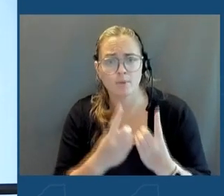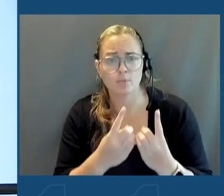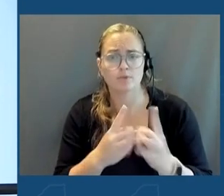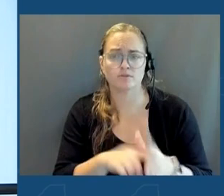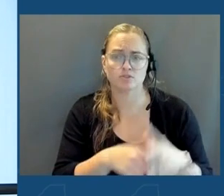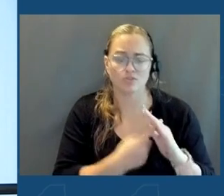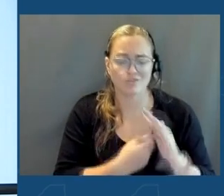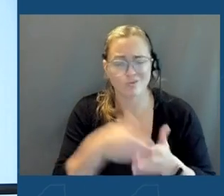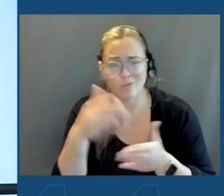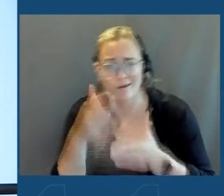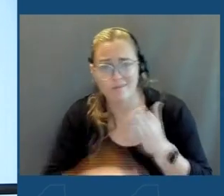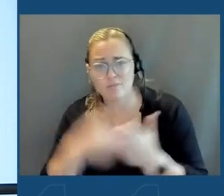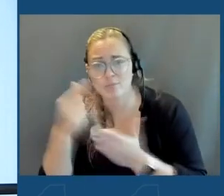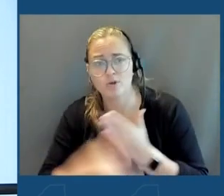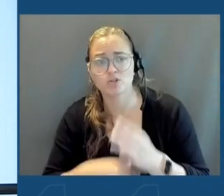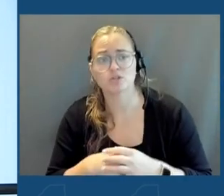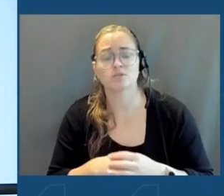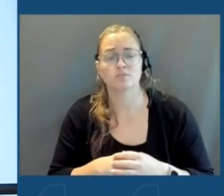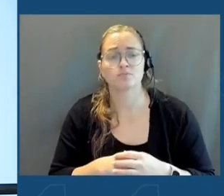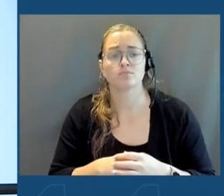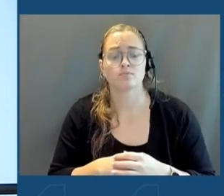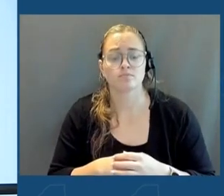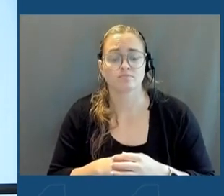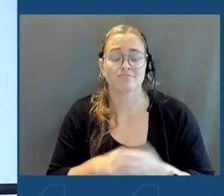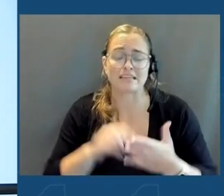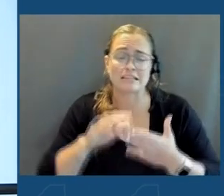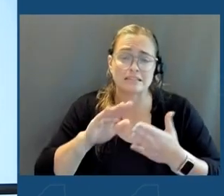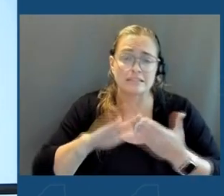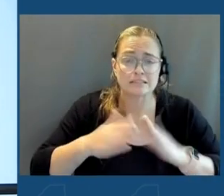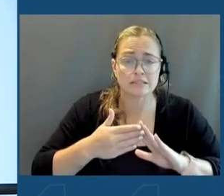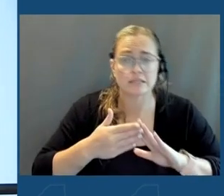end. All the city and county leadership here today too.